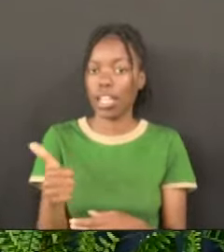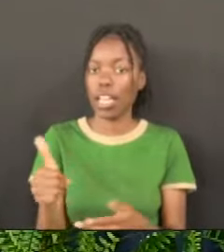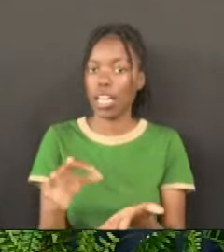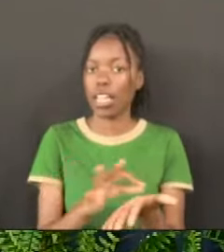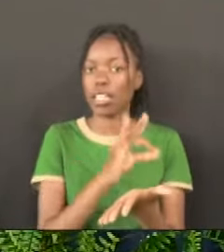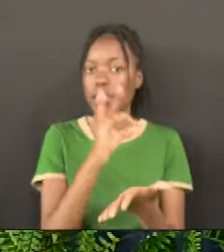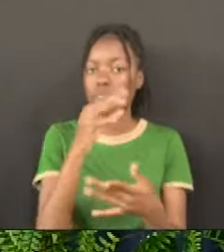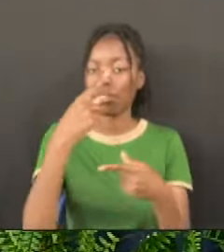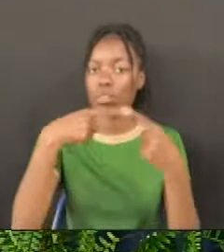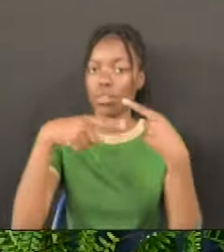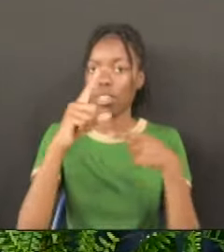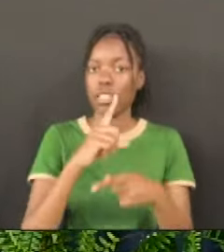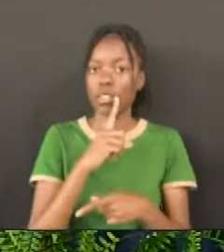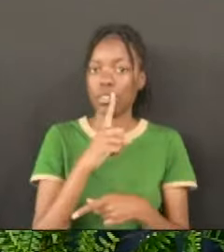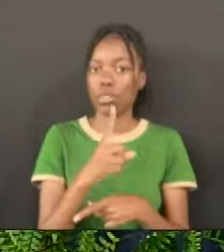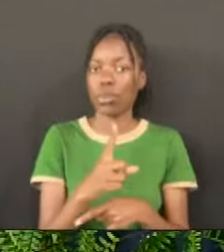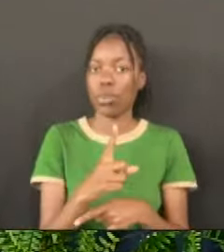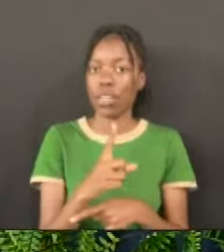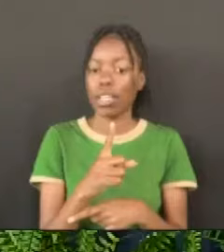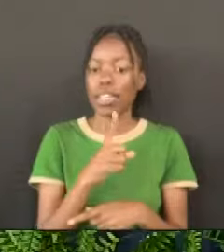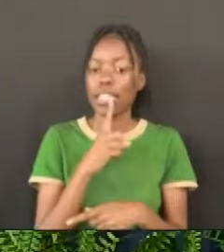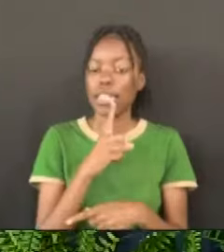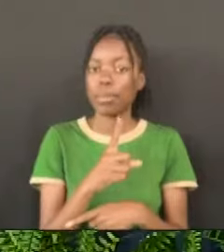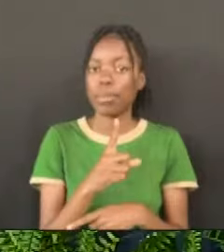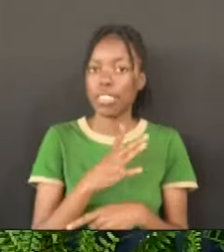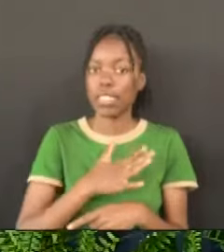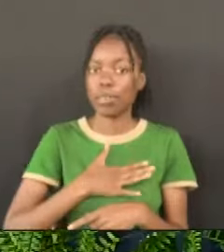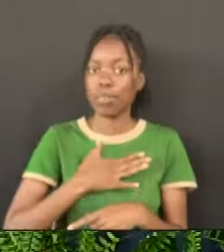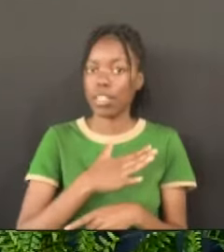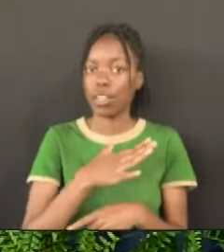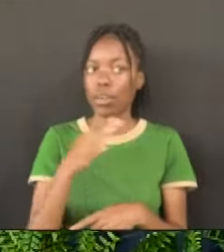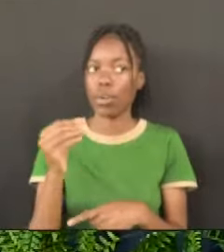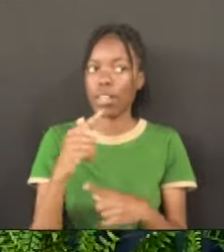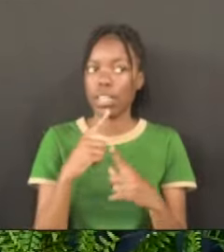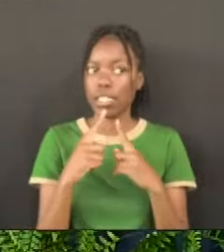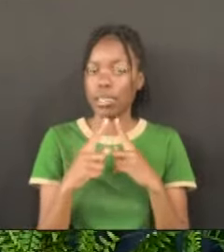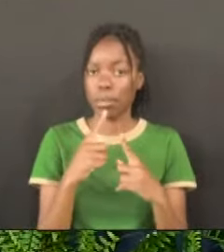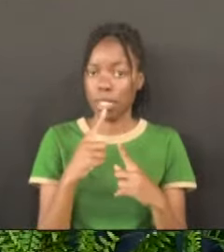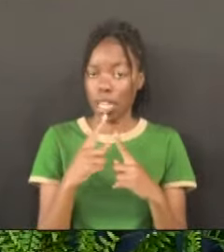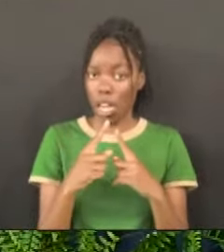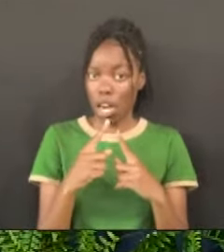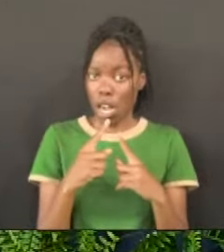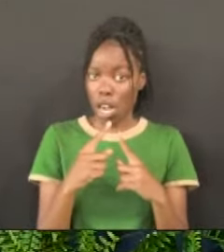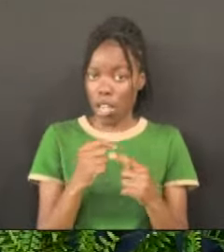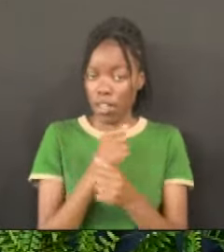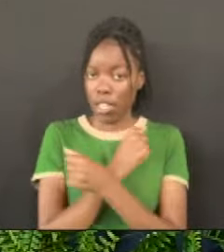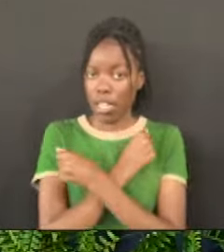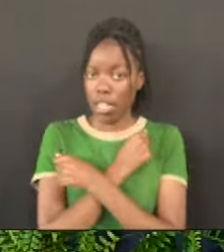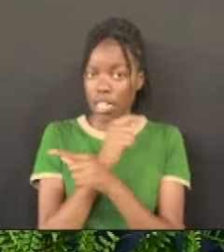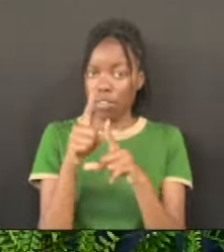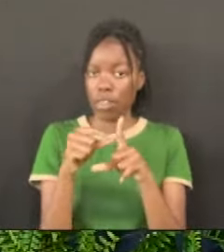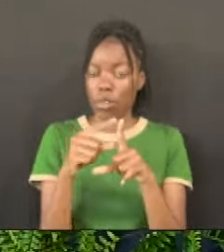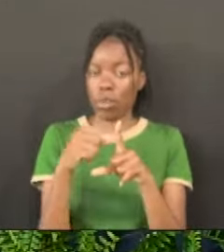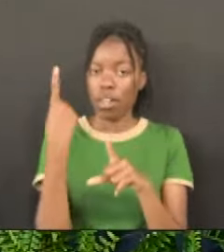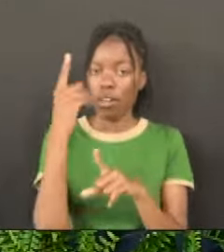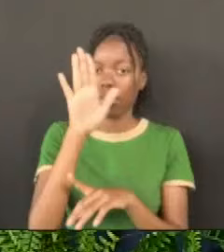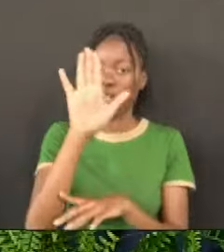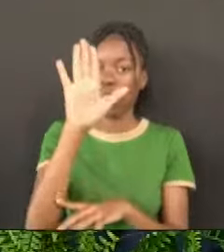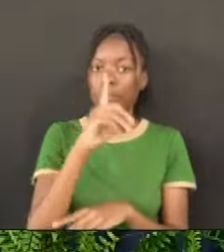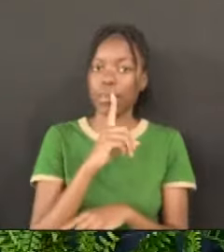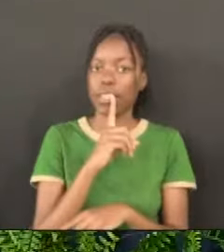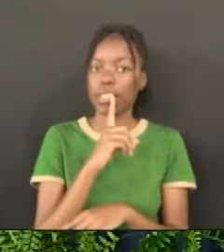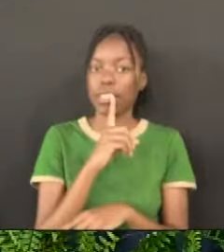he bids me go and speak the loving word for him. He bids me tell